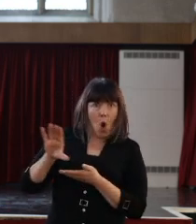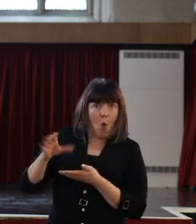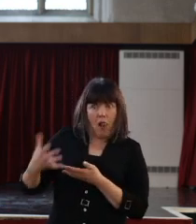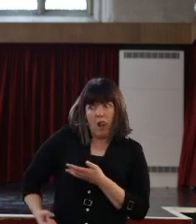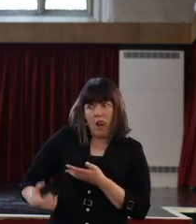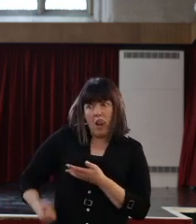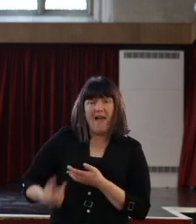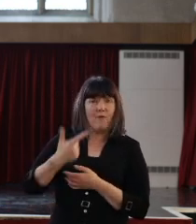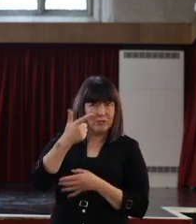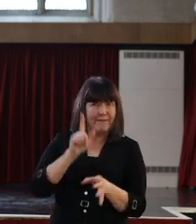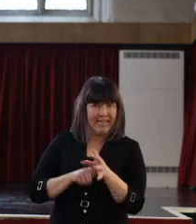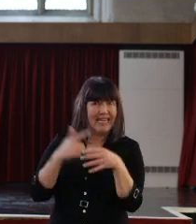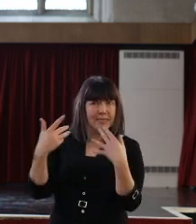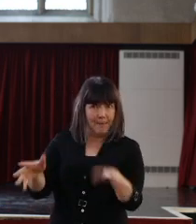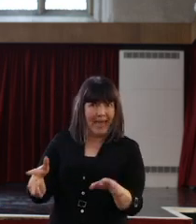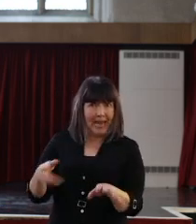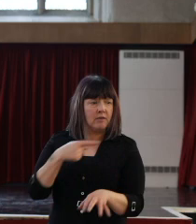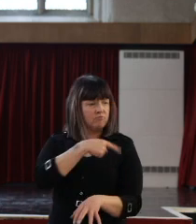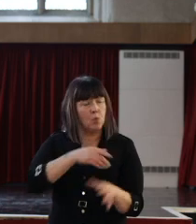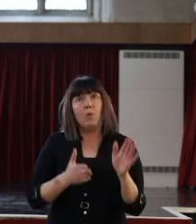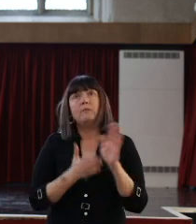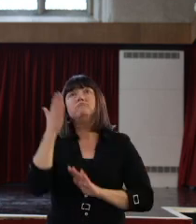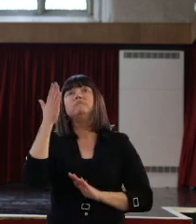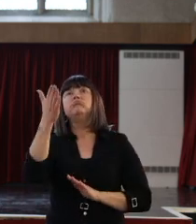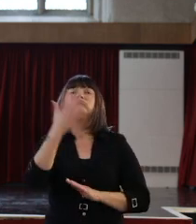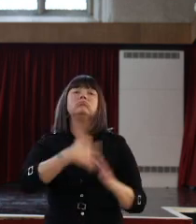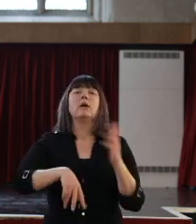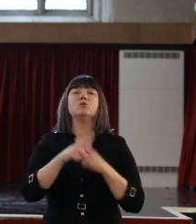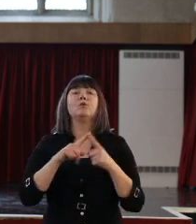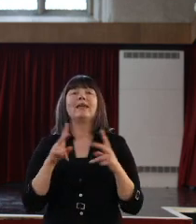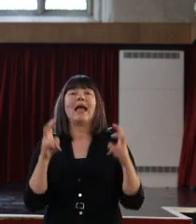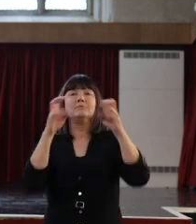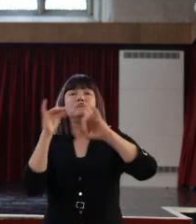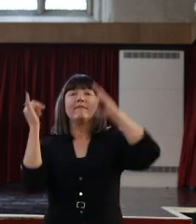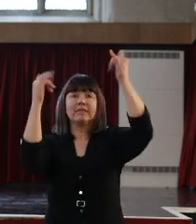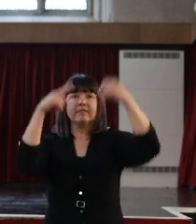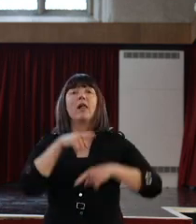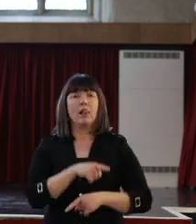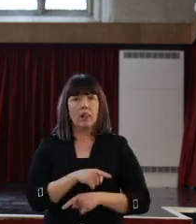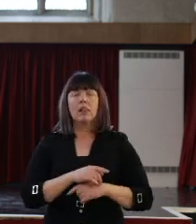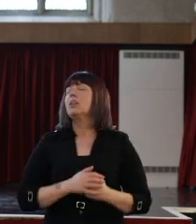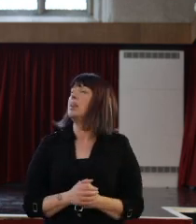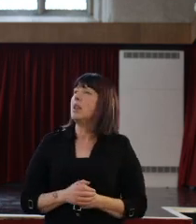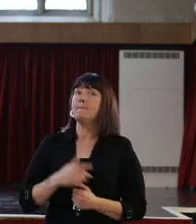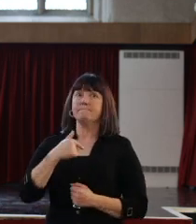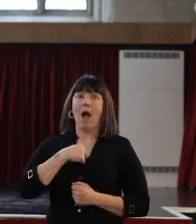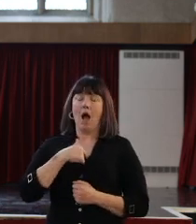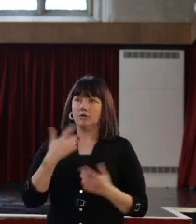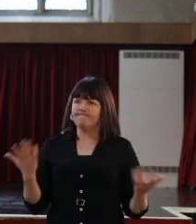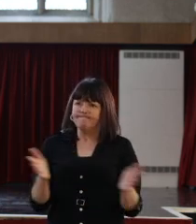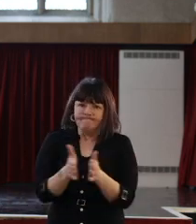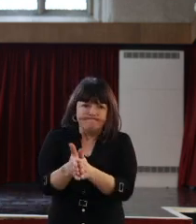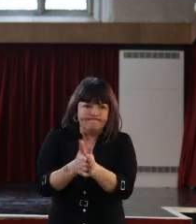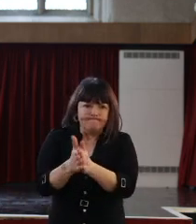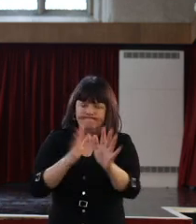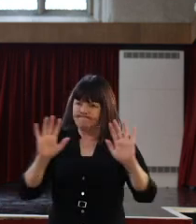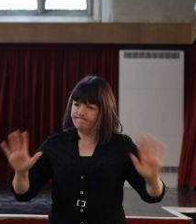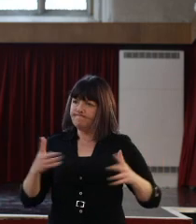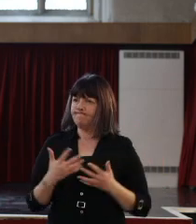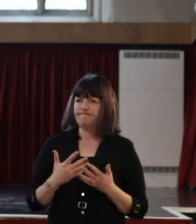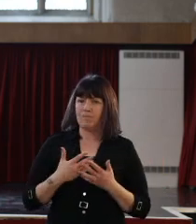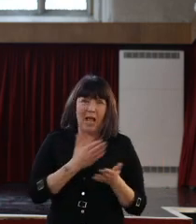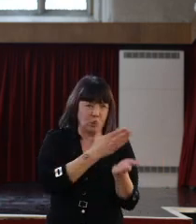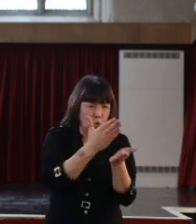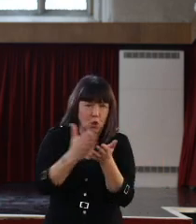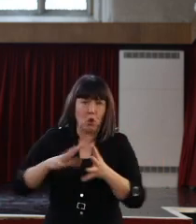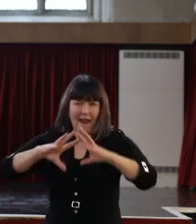days. And I was desperate to make comedy and writing my living. That was my dream. So I sold everything I owned. I took a loan out from the